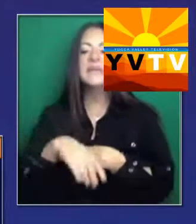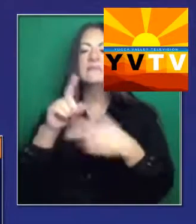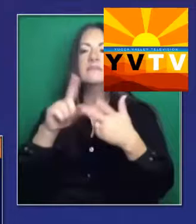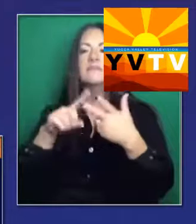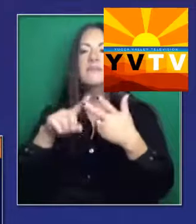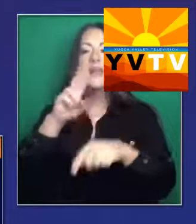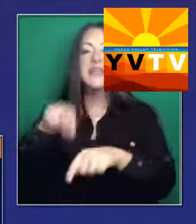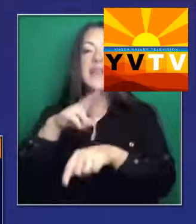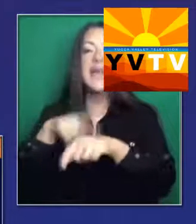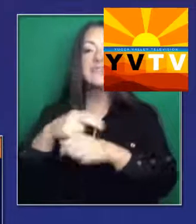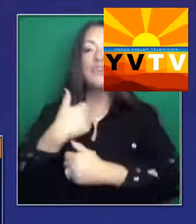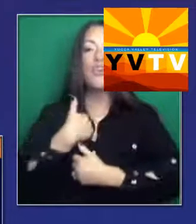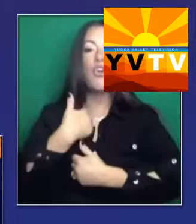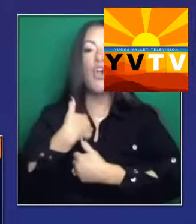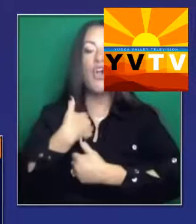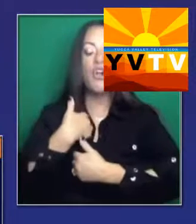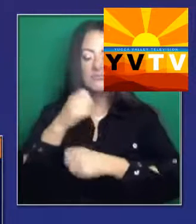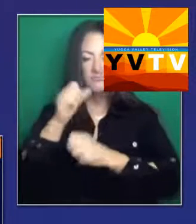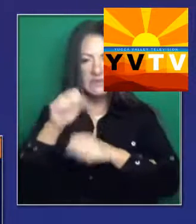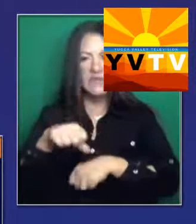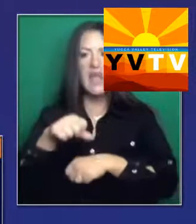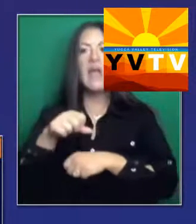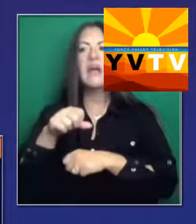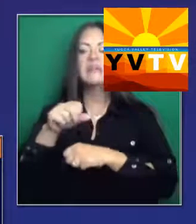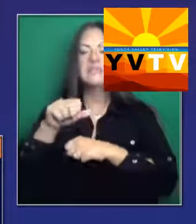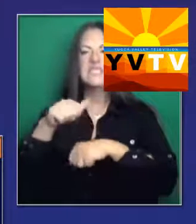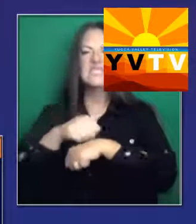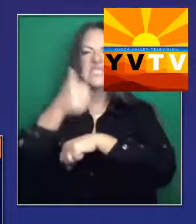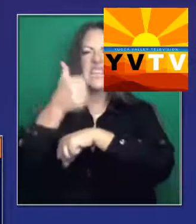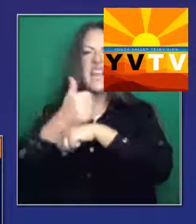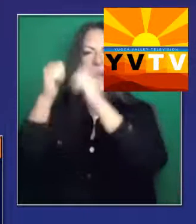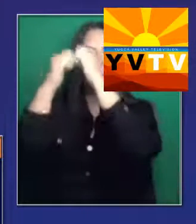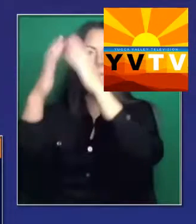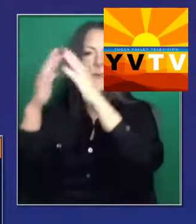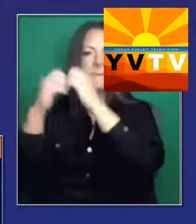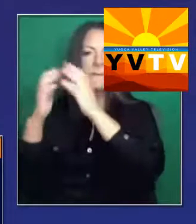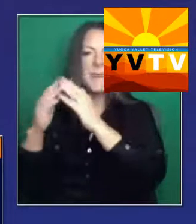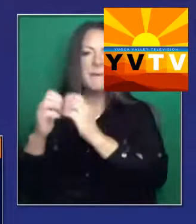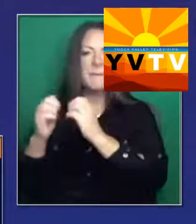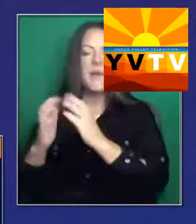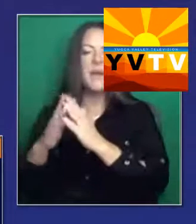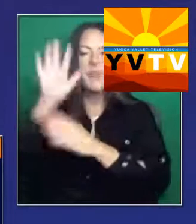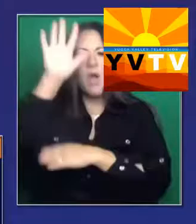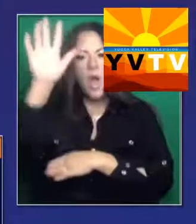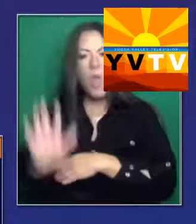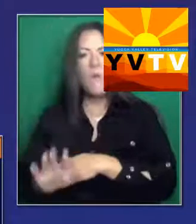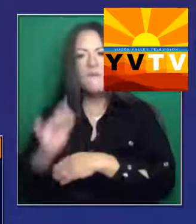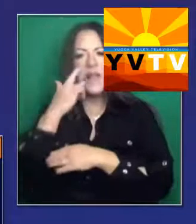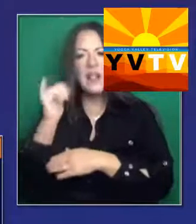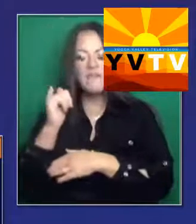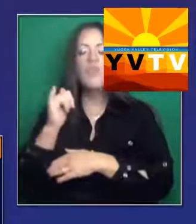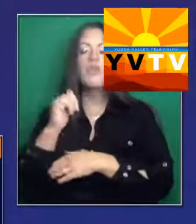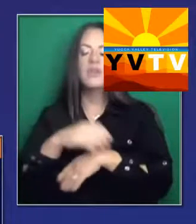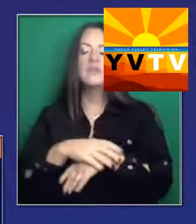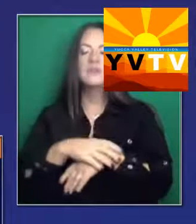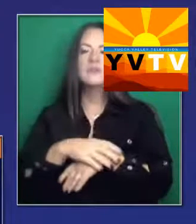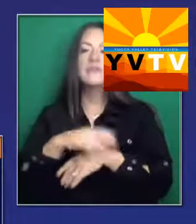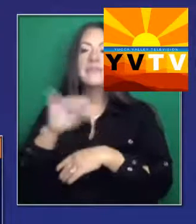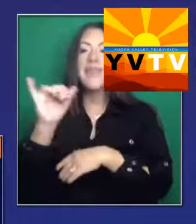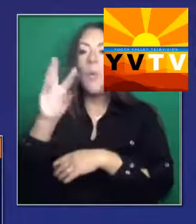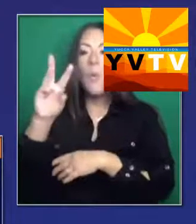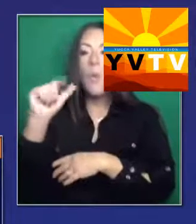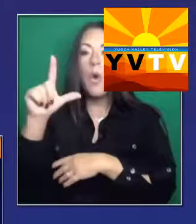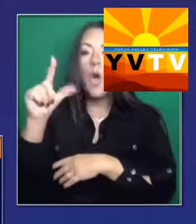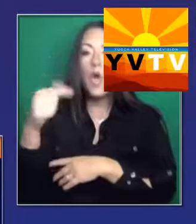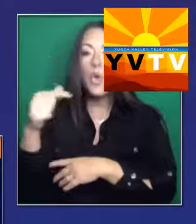deployed to begin the distribution administration. Our pharmacy program, that's a partnership with CVS and Walgreens, and that's